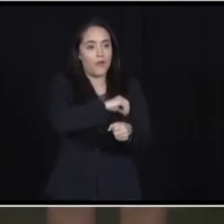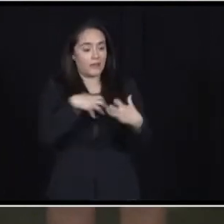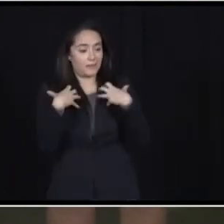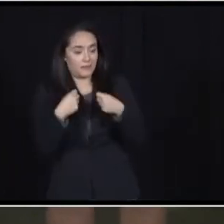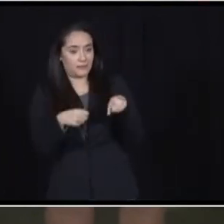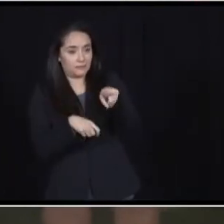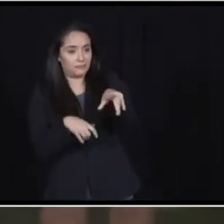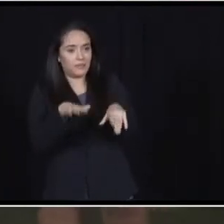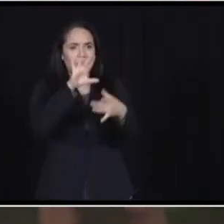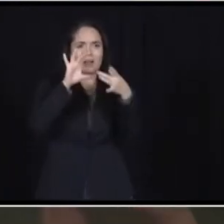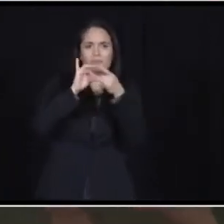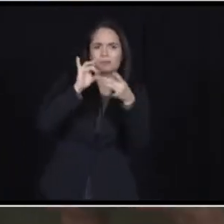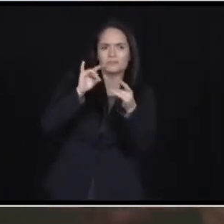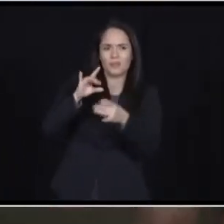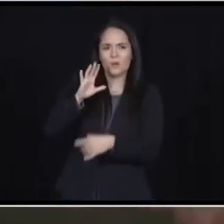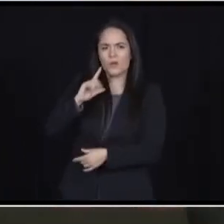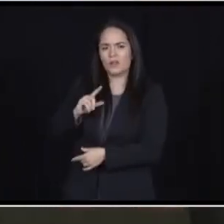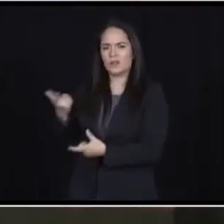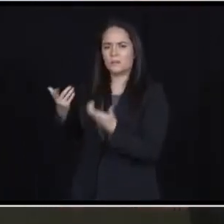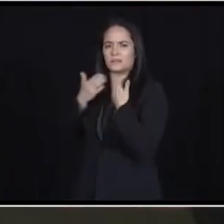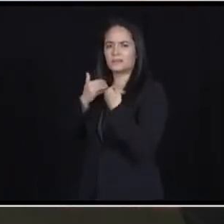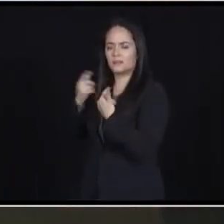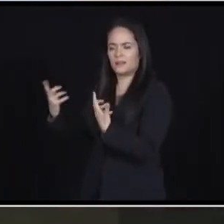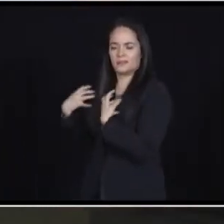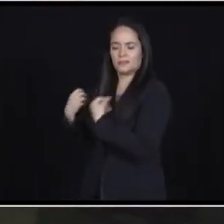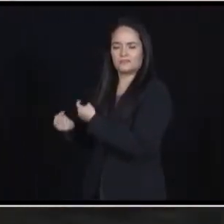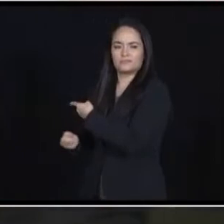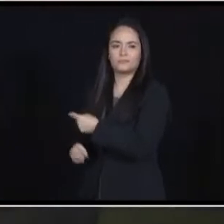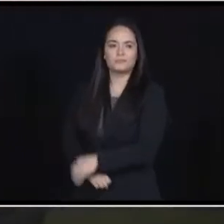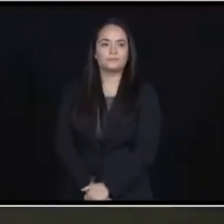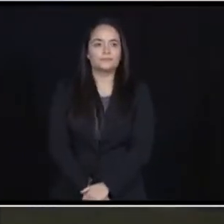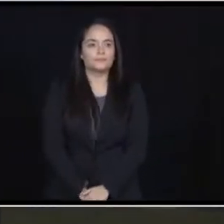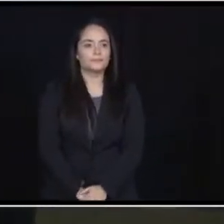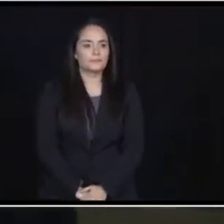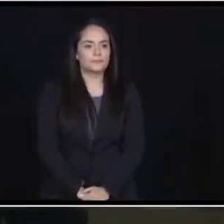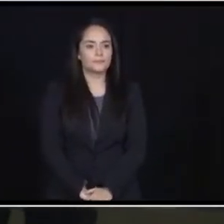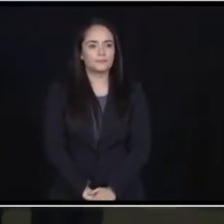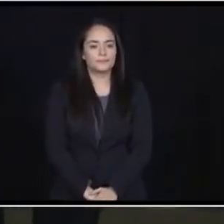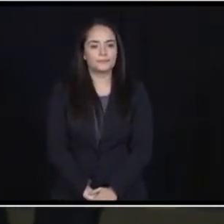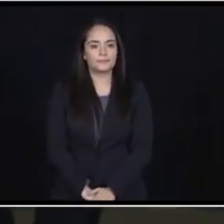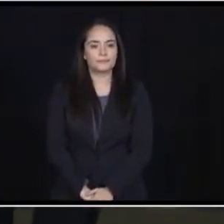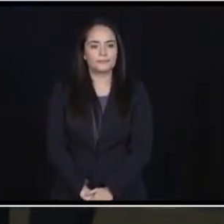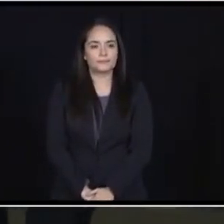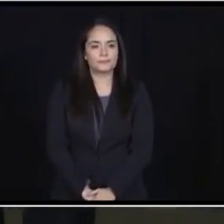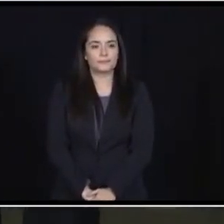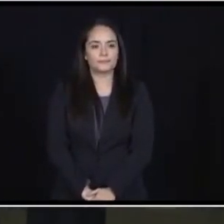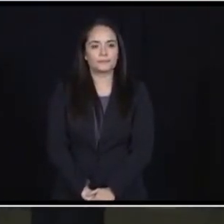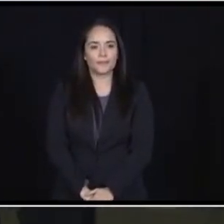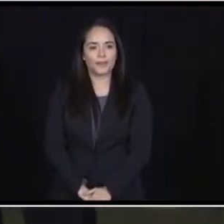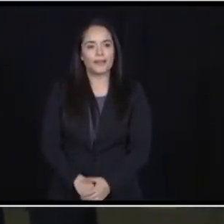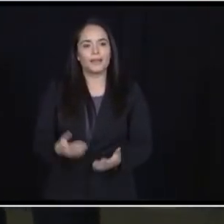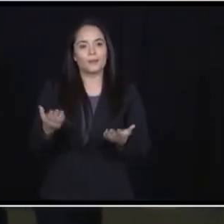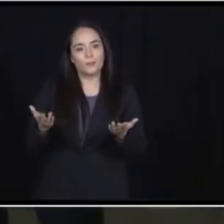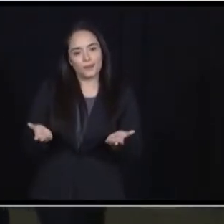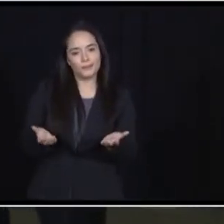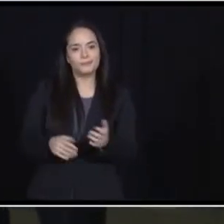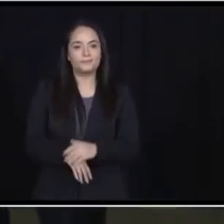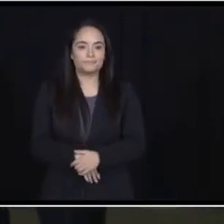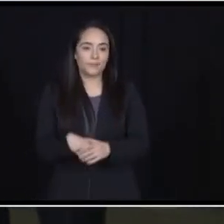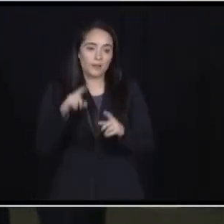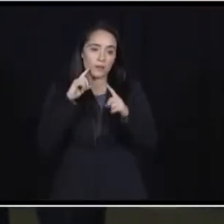the Minister of Health. Thank you. Well, as always, we have been listening to what the